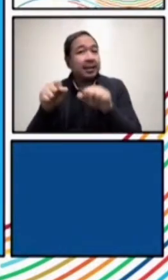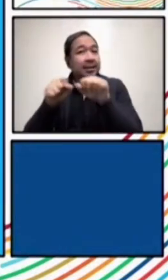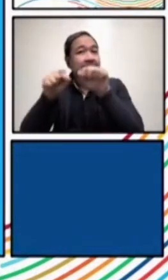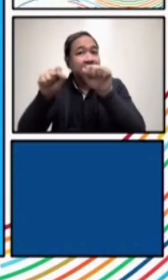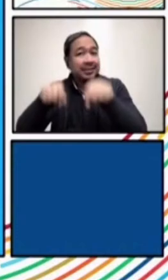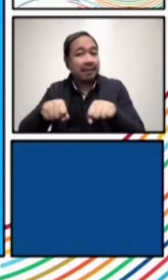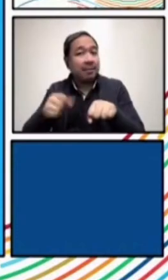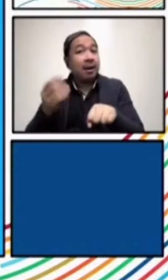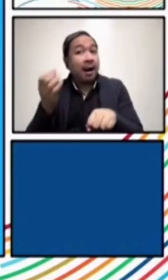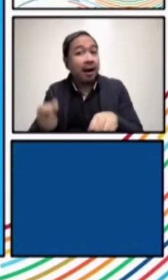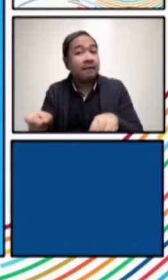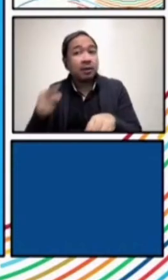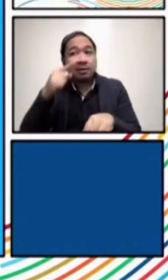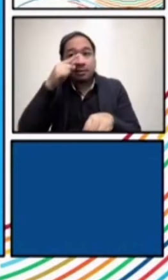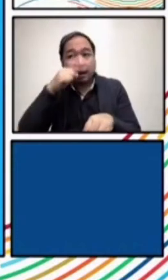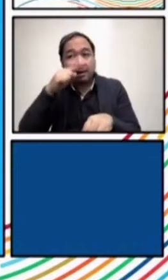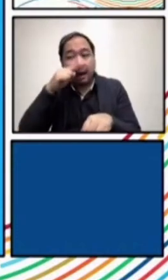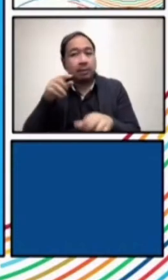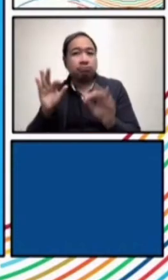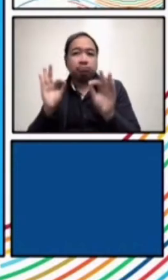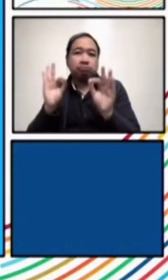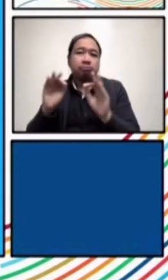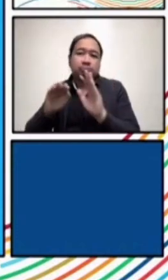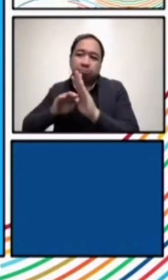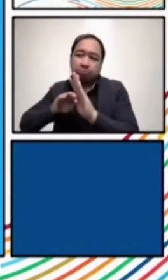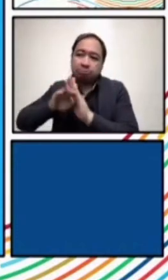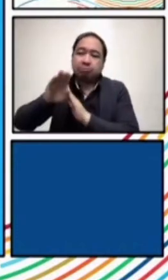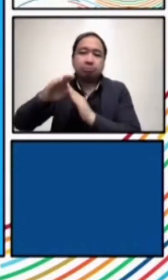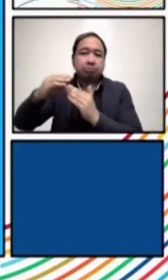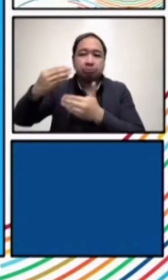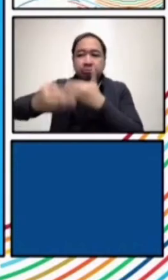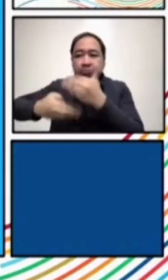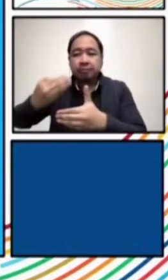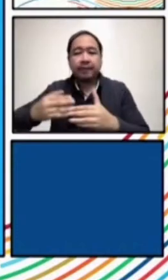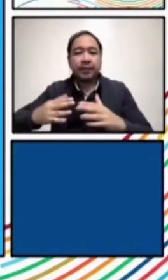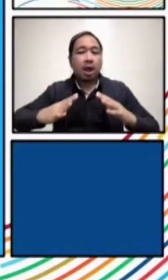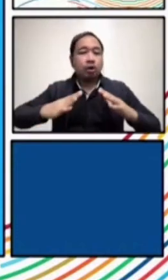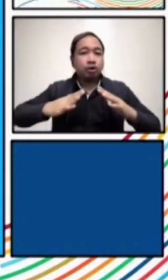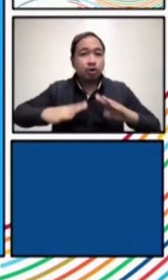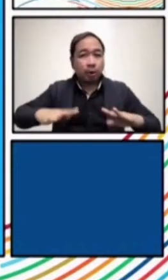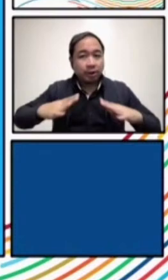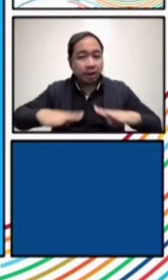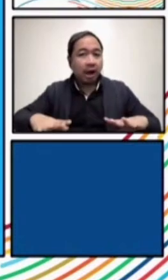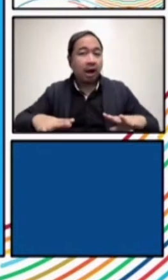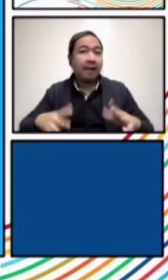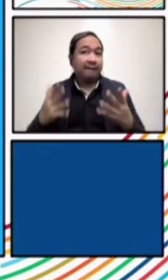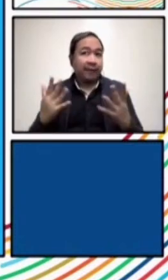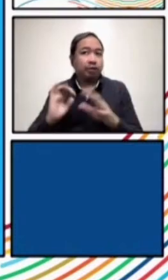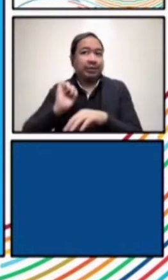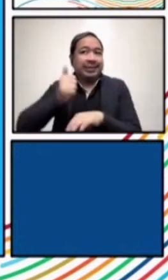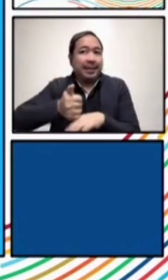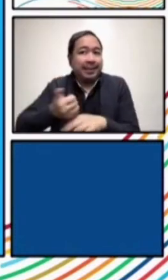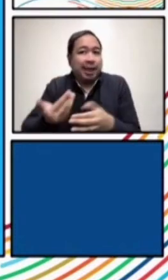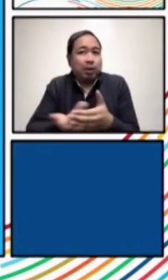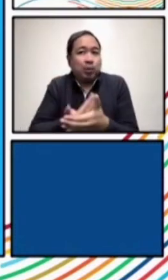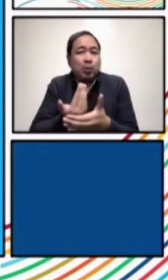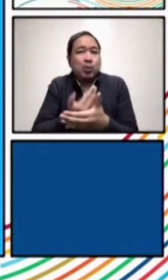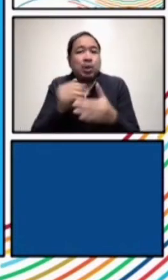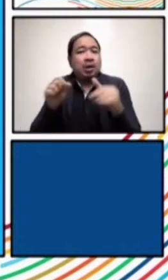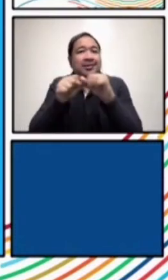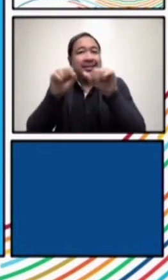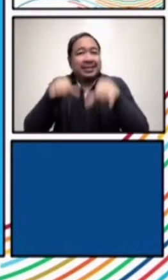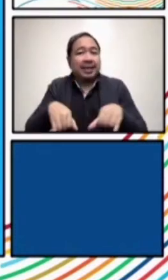progressively developing this system over the years Georgia just introduced a new scheme few countries have also